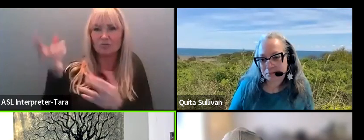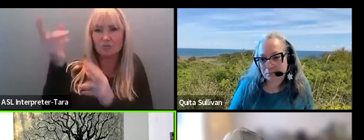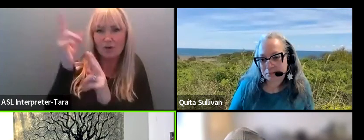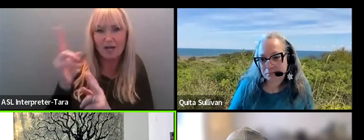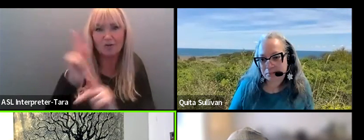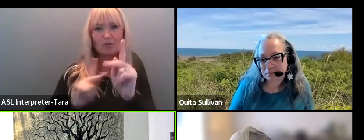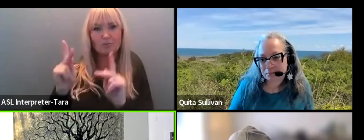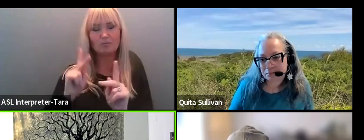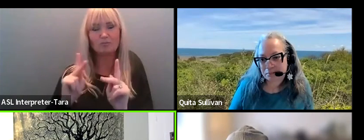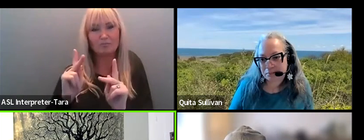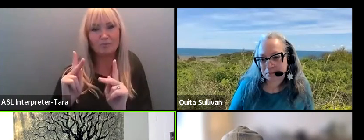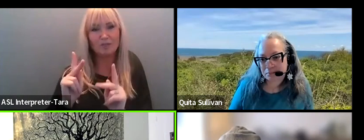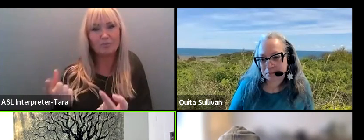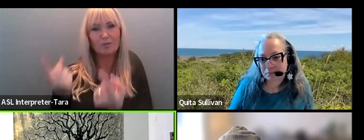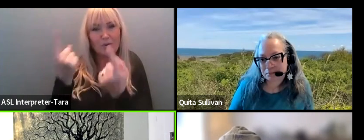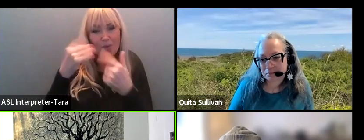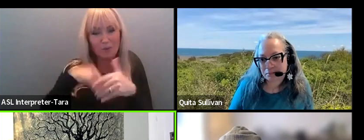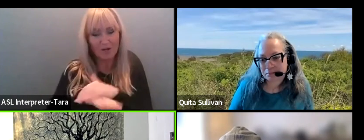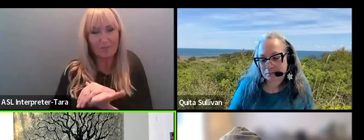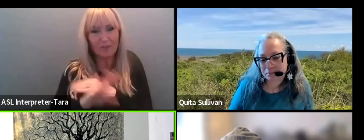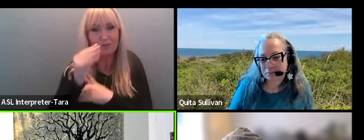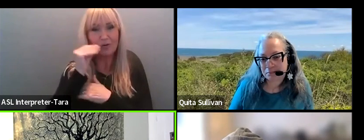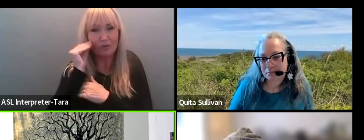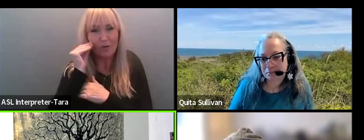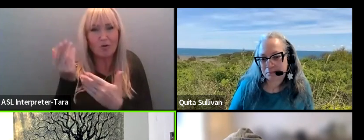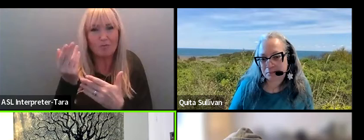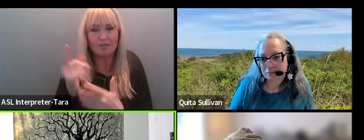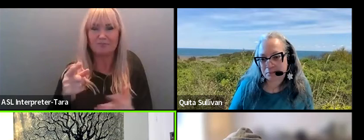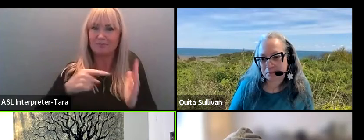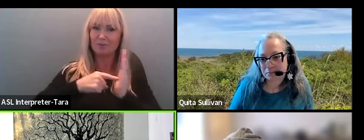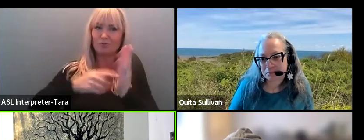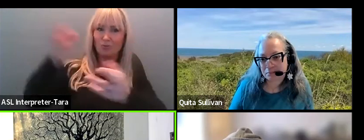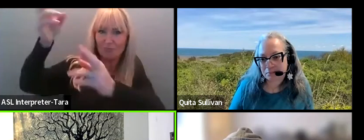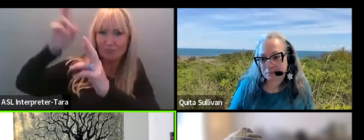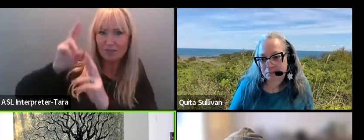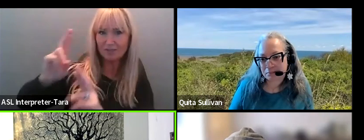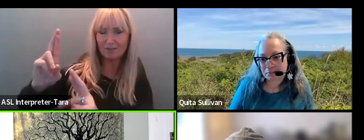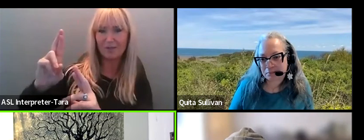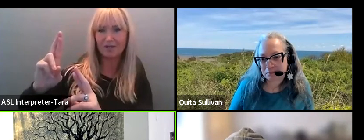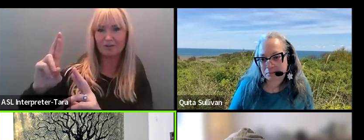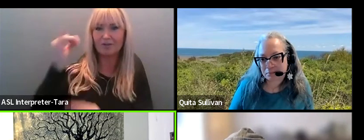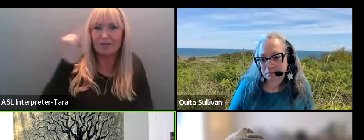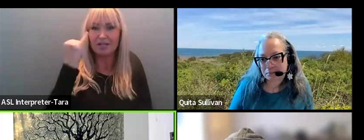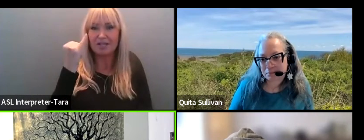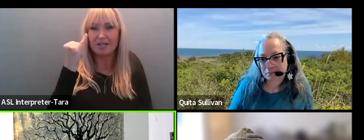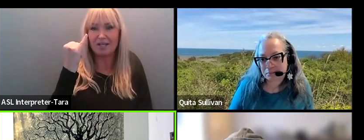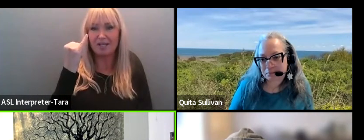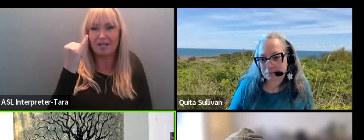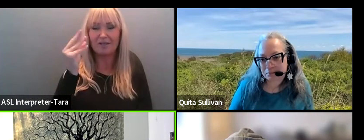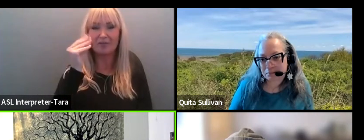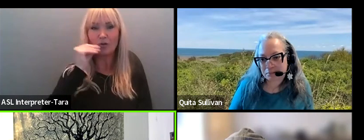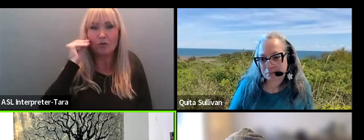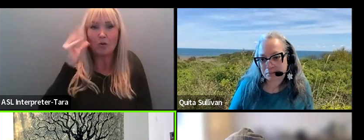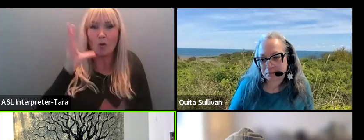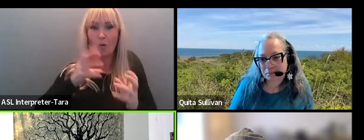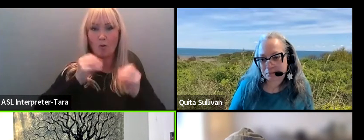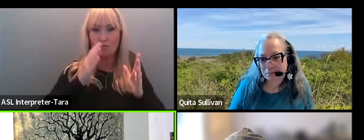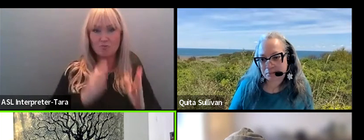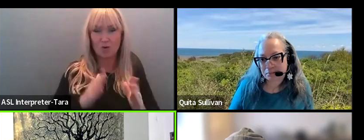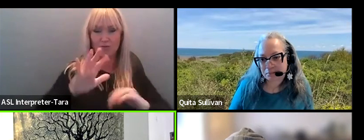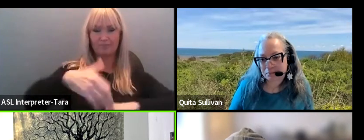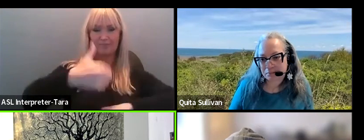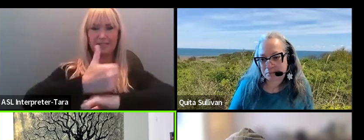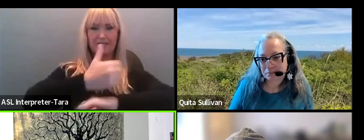of the highest signs of respect if a homeowner sets out a coffee ceremony for folks. So that was the